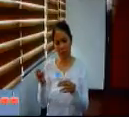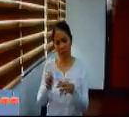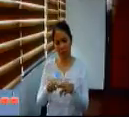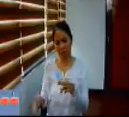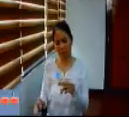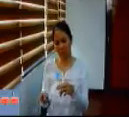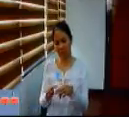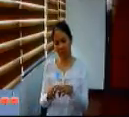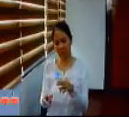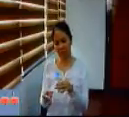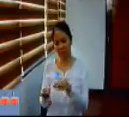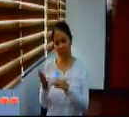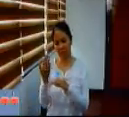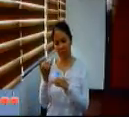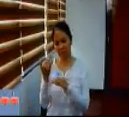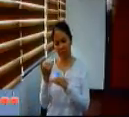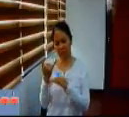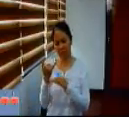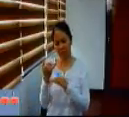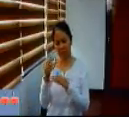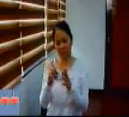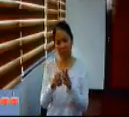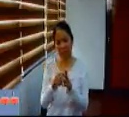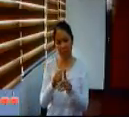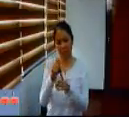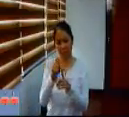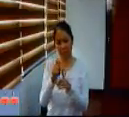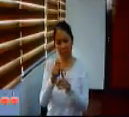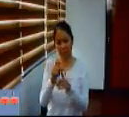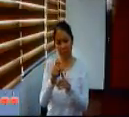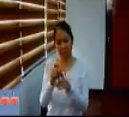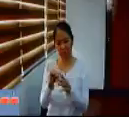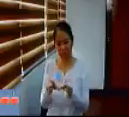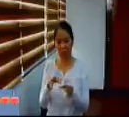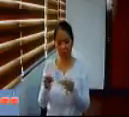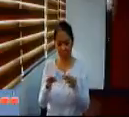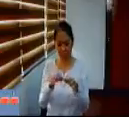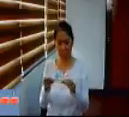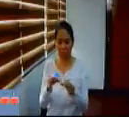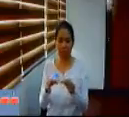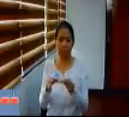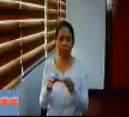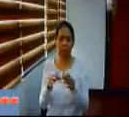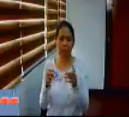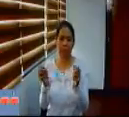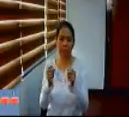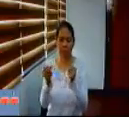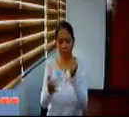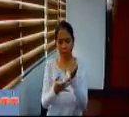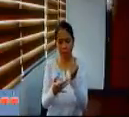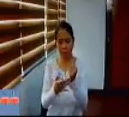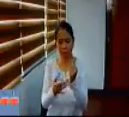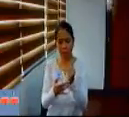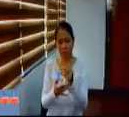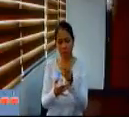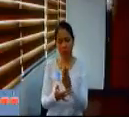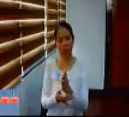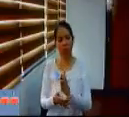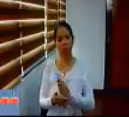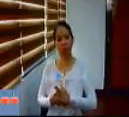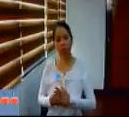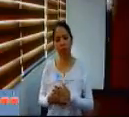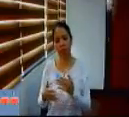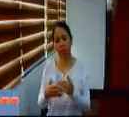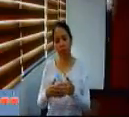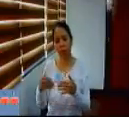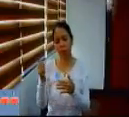Why night temperatures? Let me just explain a little technicality, Your Honors. Most plants, particularly our